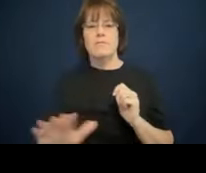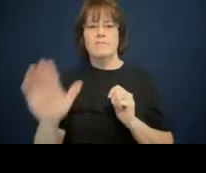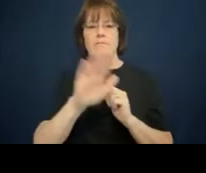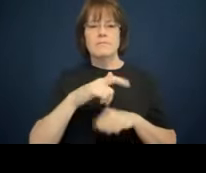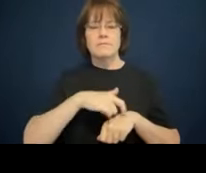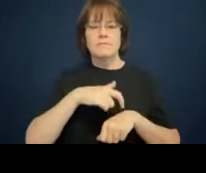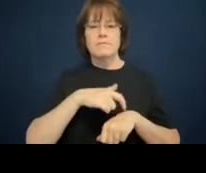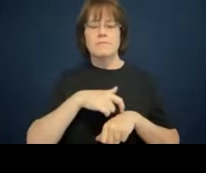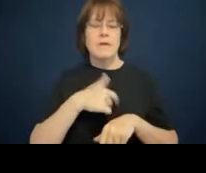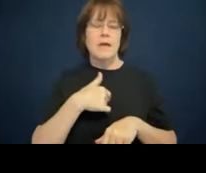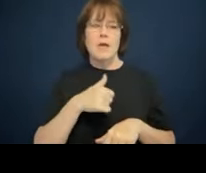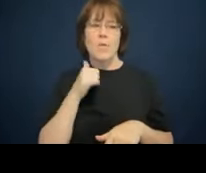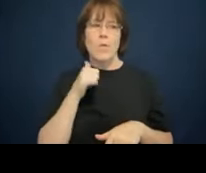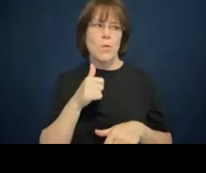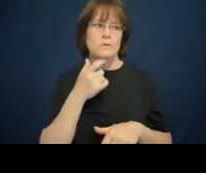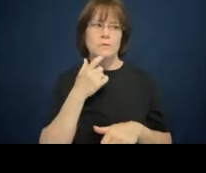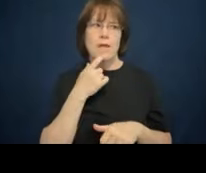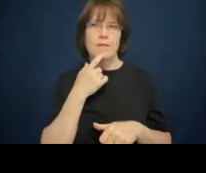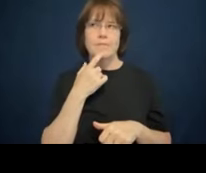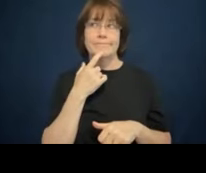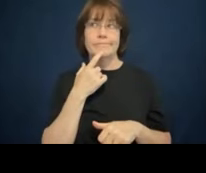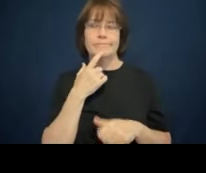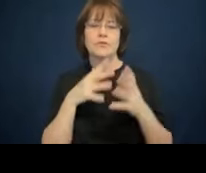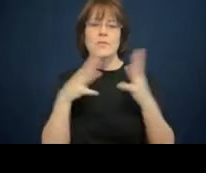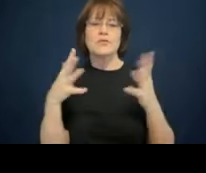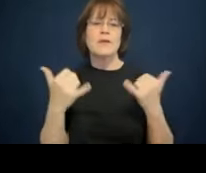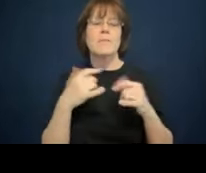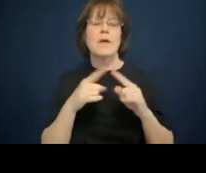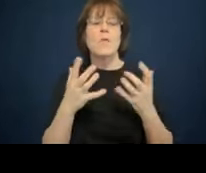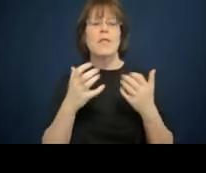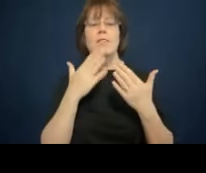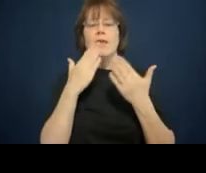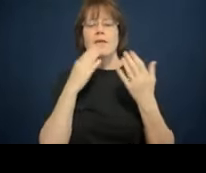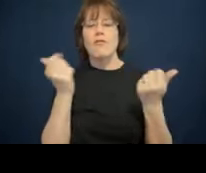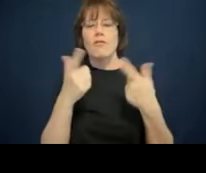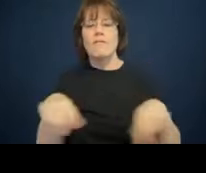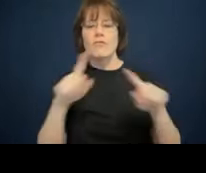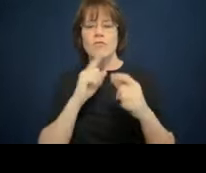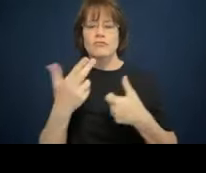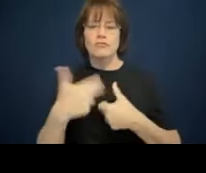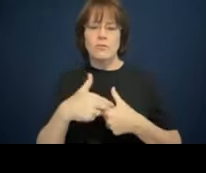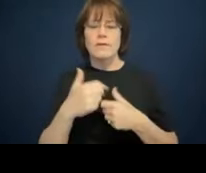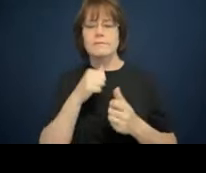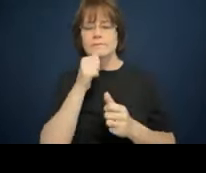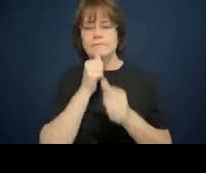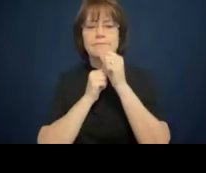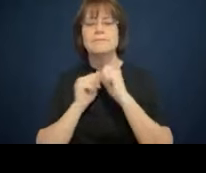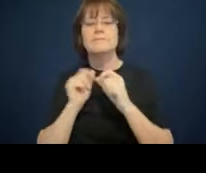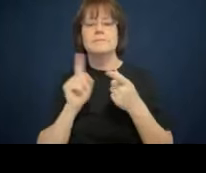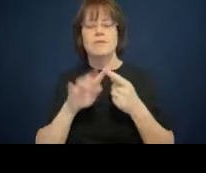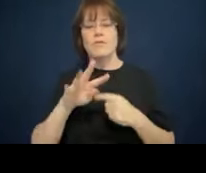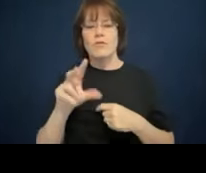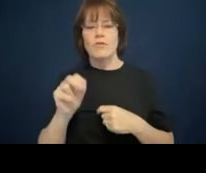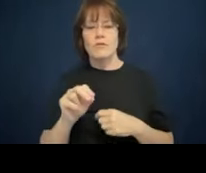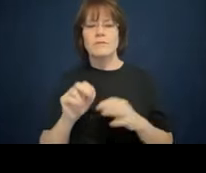and I won't say too much here, but I did just want to thank everybody for attending and sticking it out until